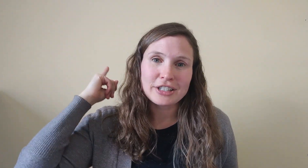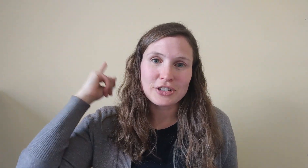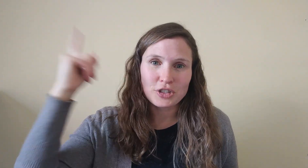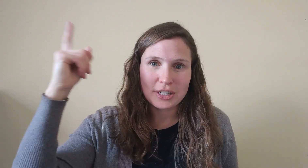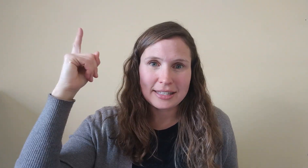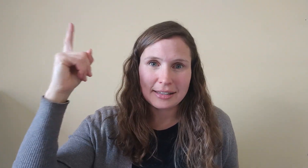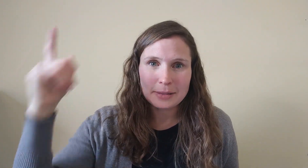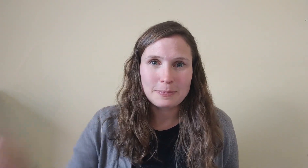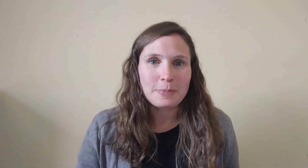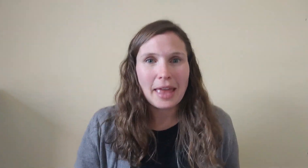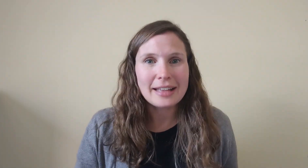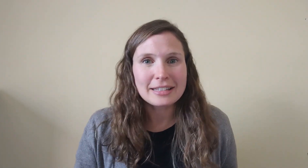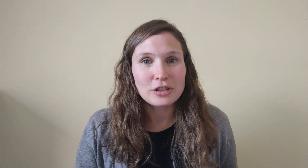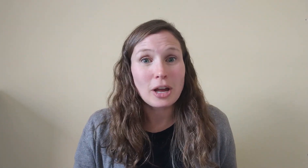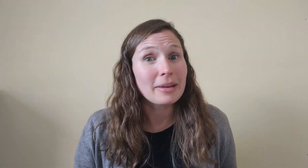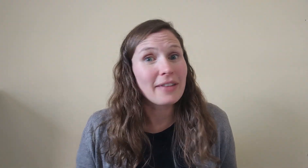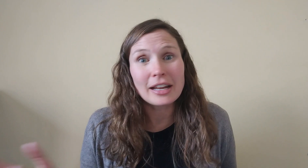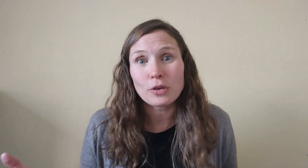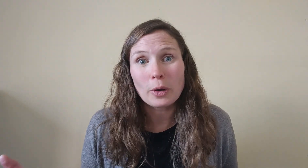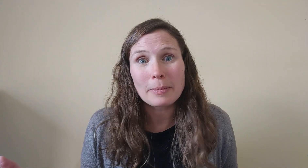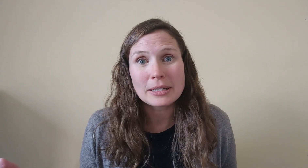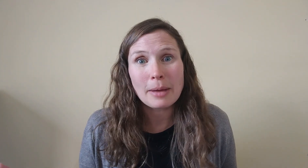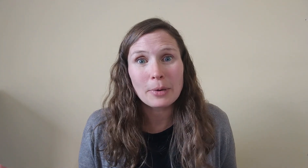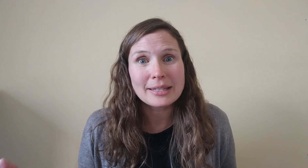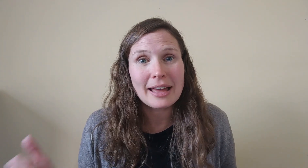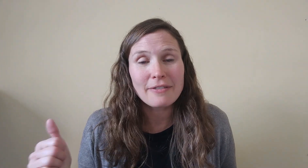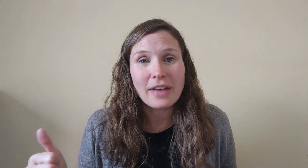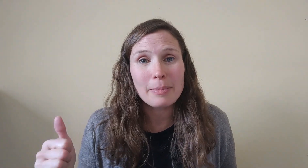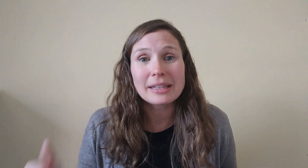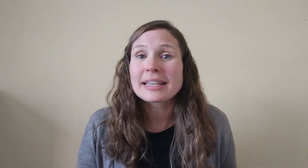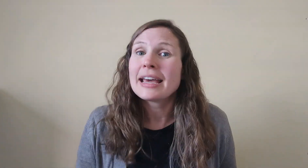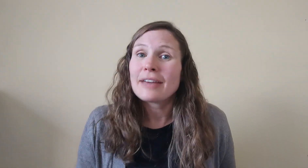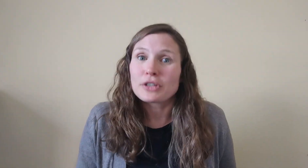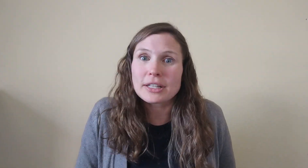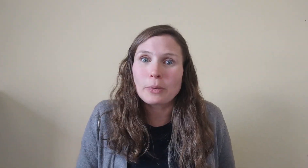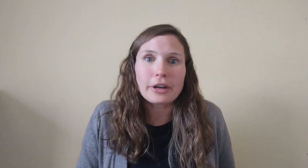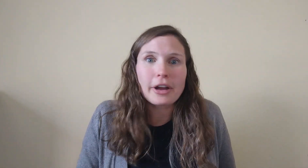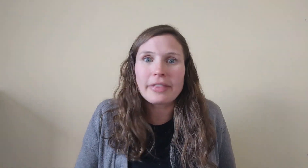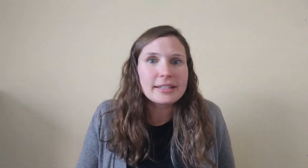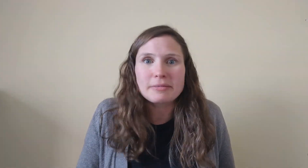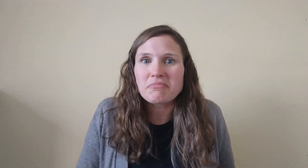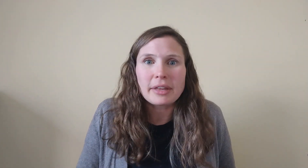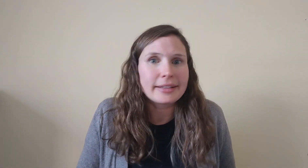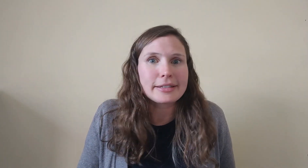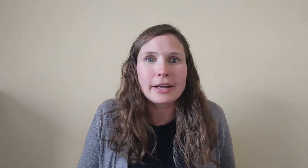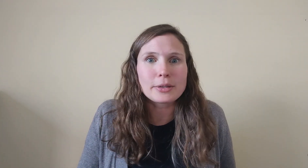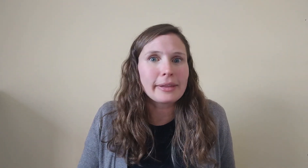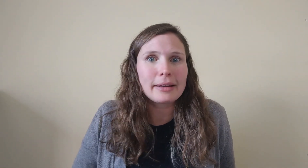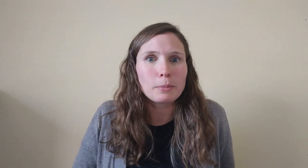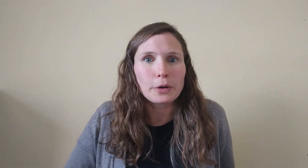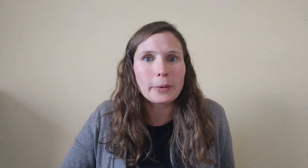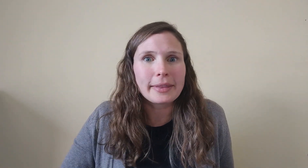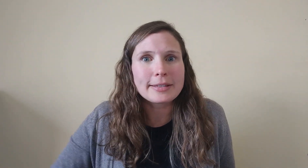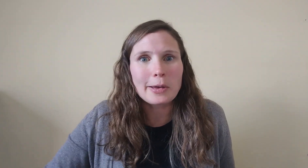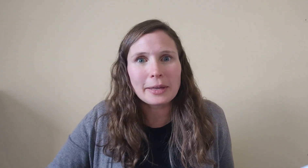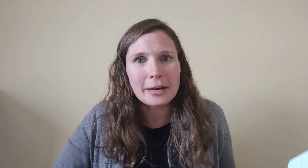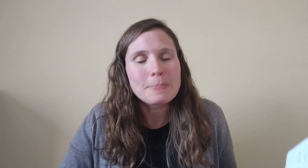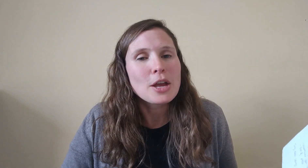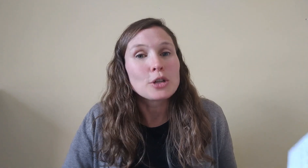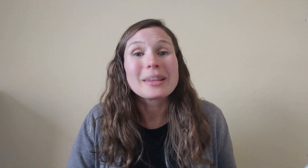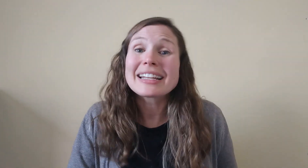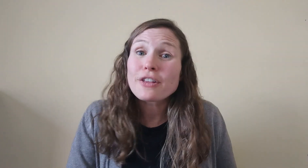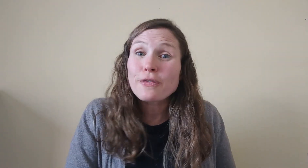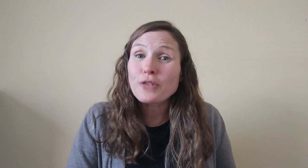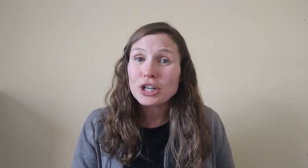Christ Jesus. Excellent job. If any of you were able to memorize that, fabulous. If you're still working on this, it's not too late. We're doing this all